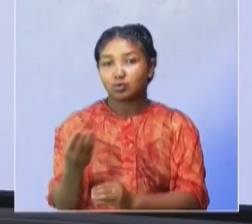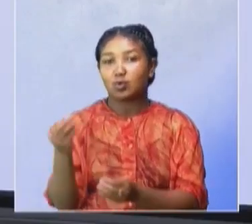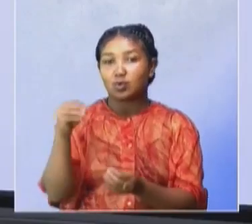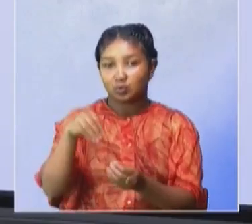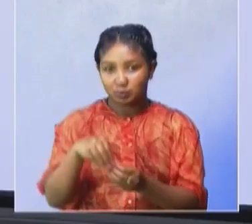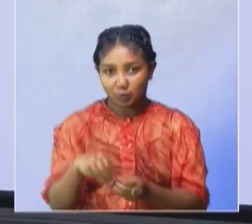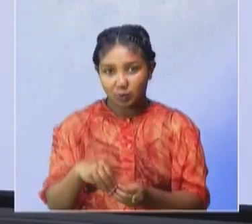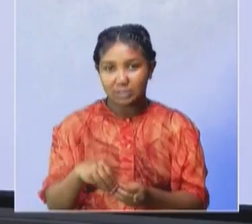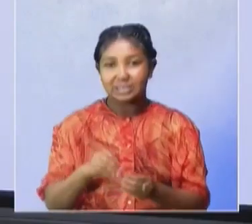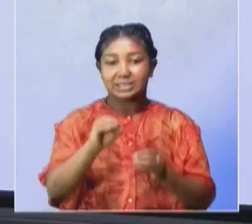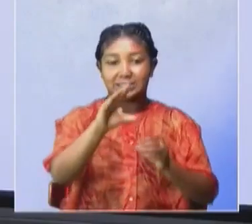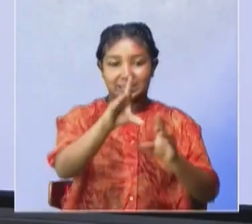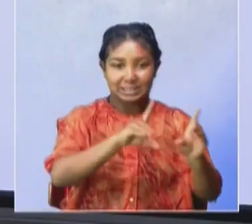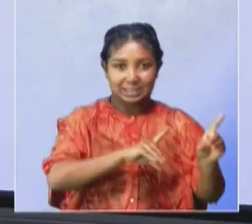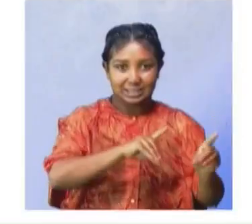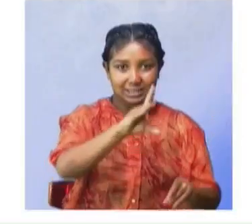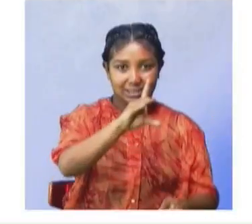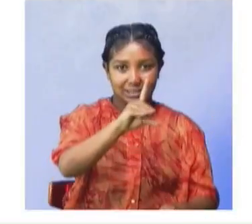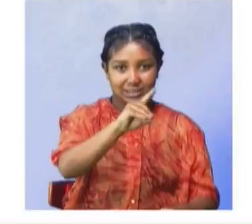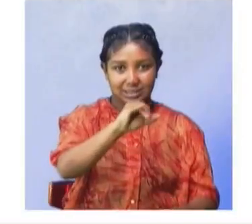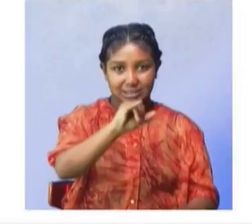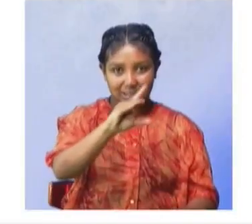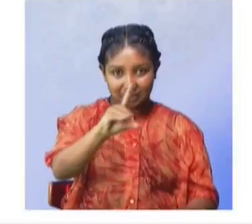also did